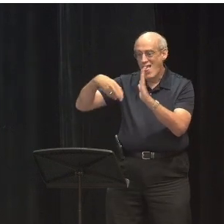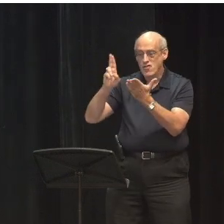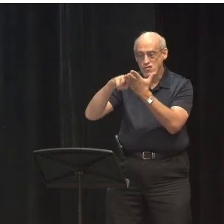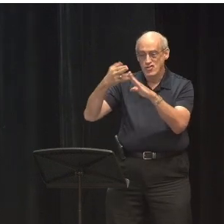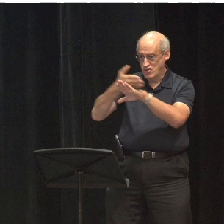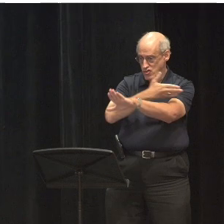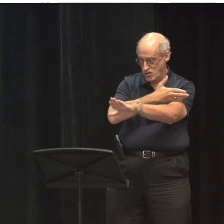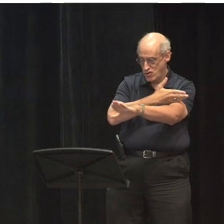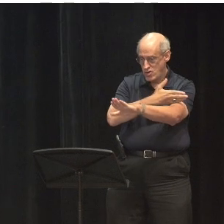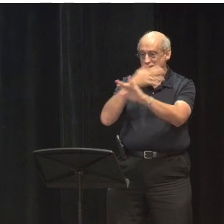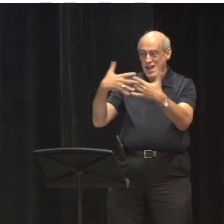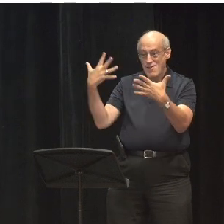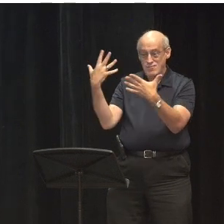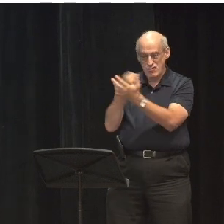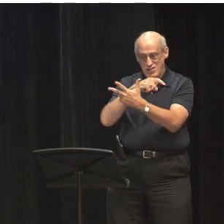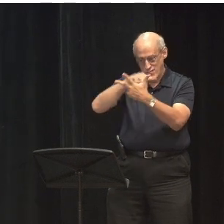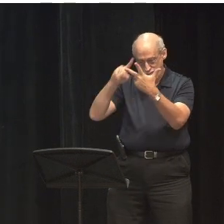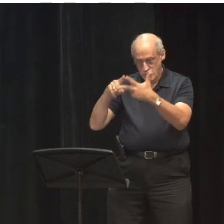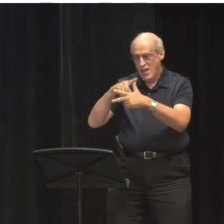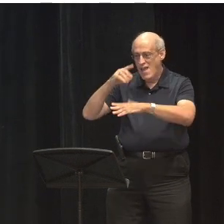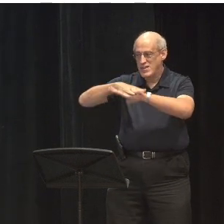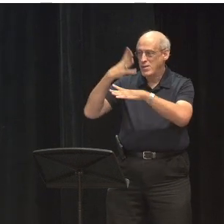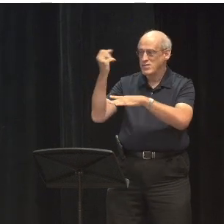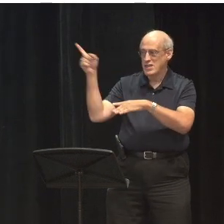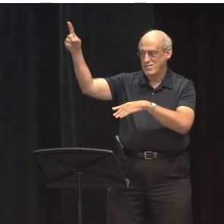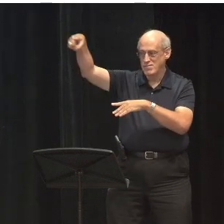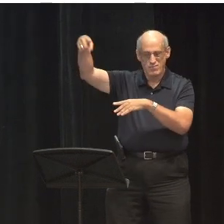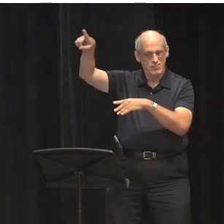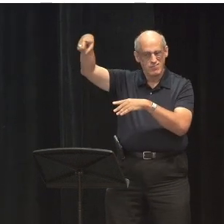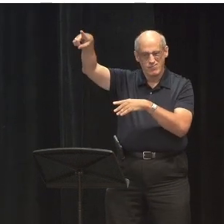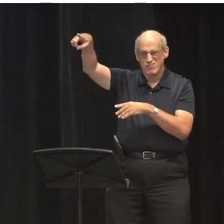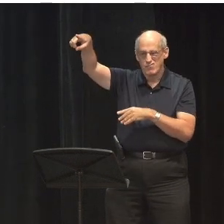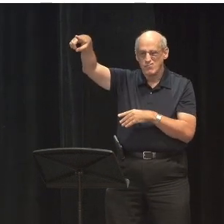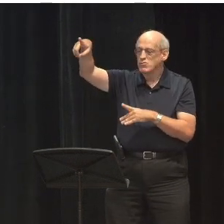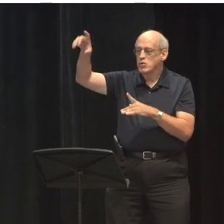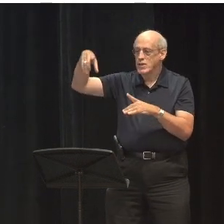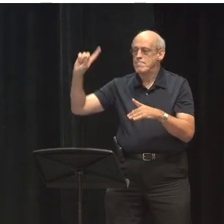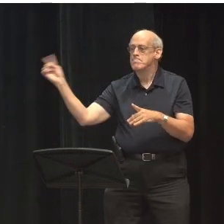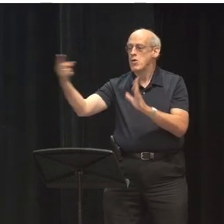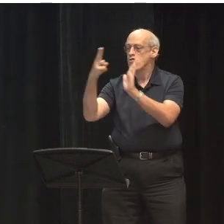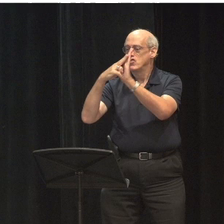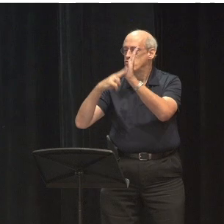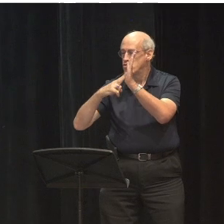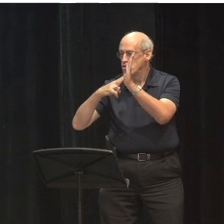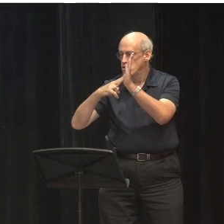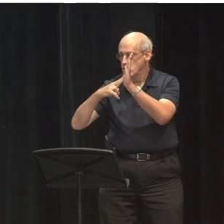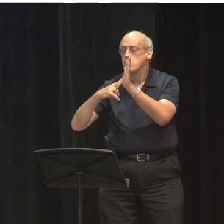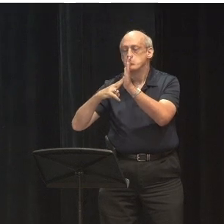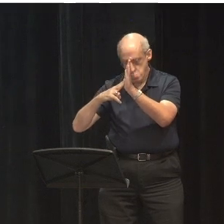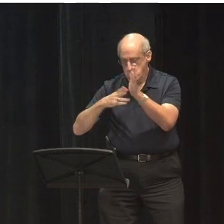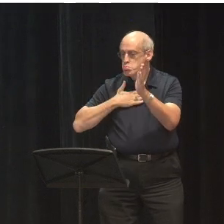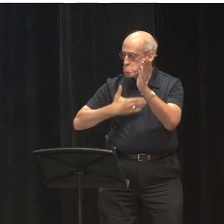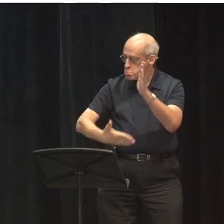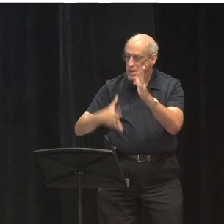pre-register, you have two choices. We have a table outside this hearing room where you can go register, and we will be